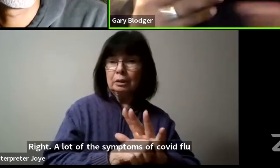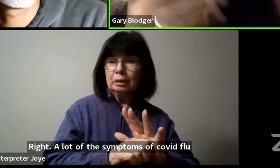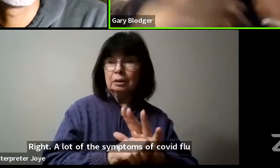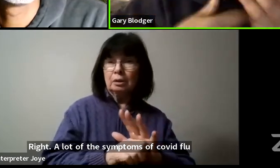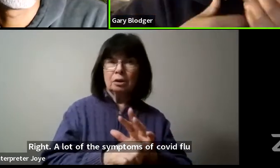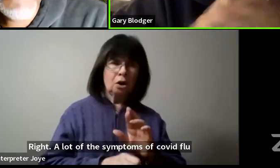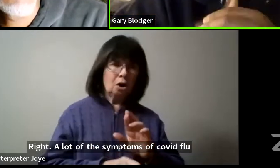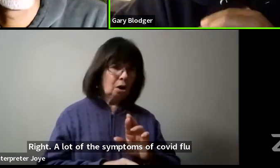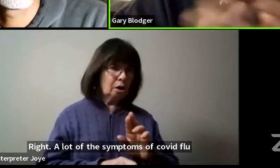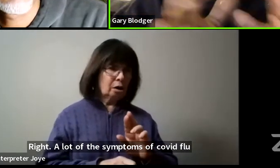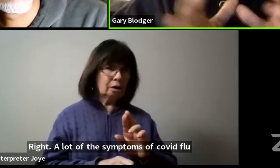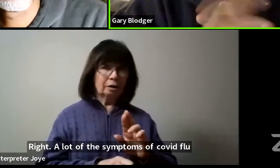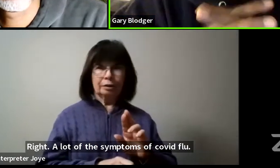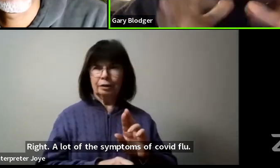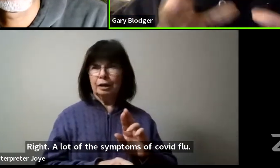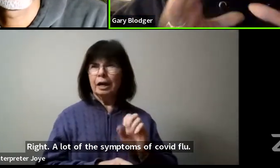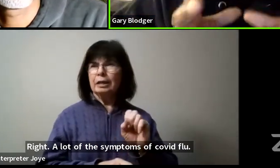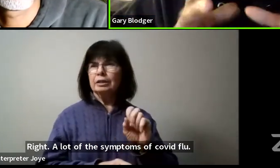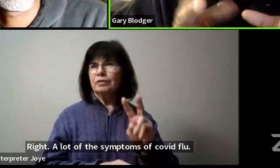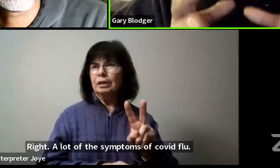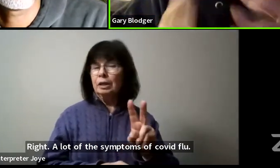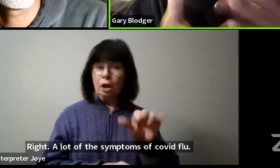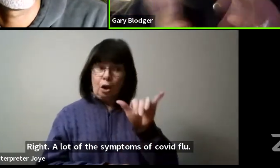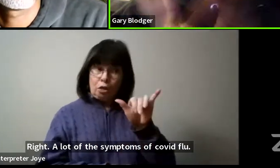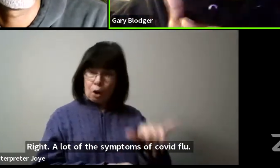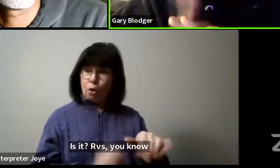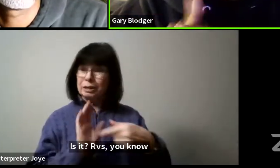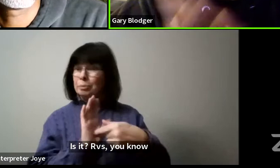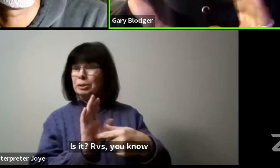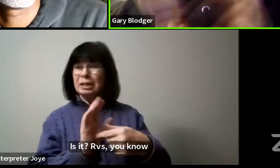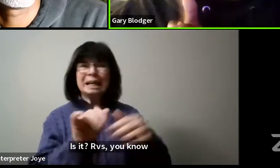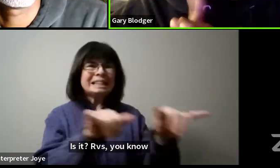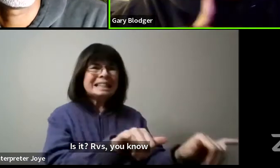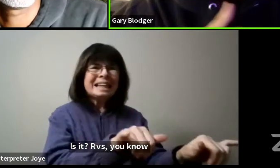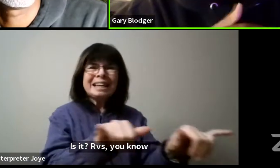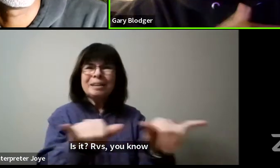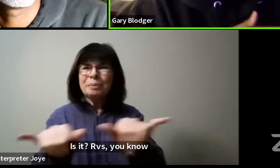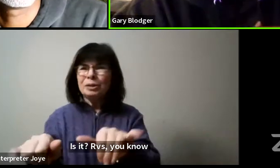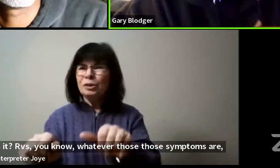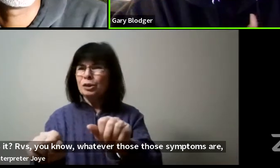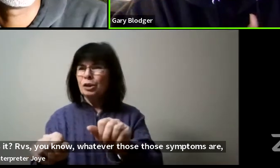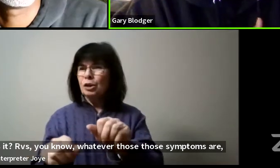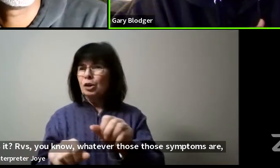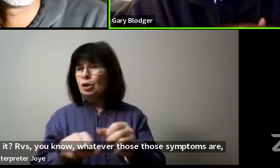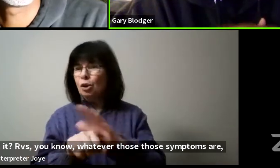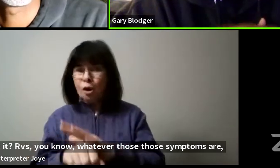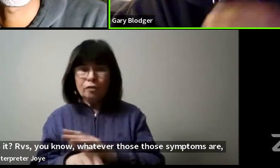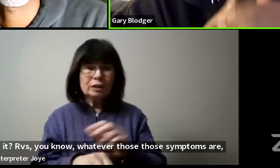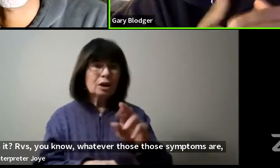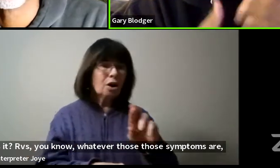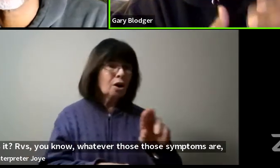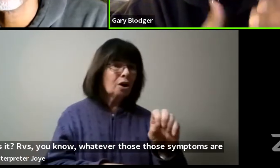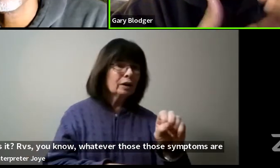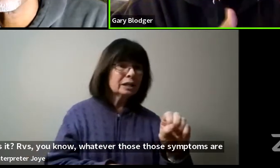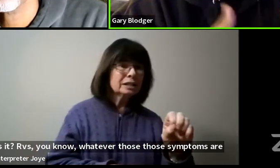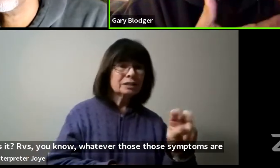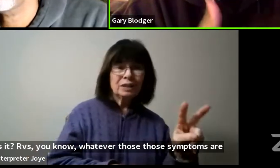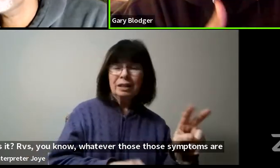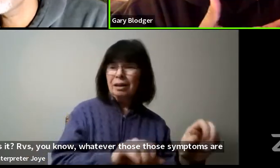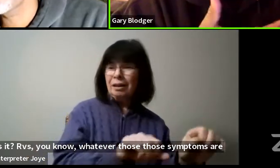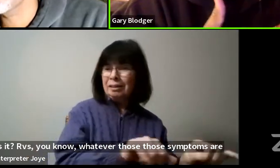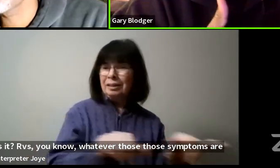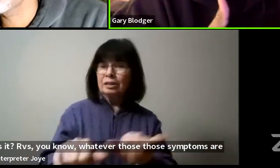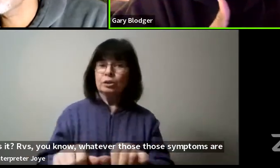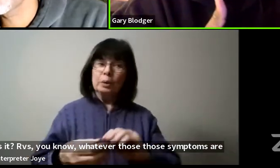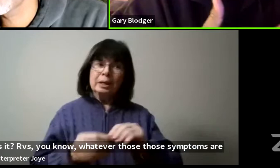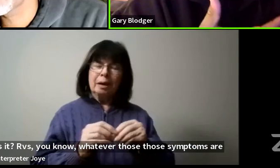RVS, whatever, those symptoms are so similar in regards, then, are our numbers actually being